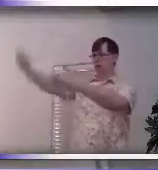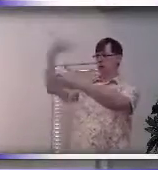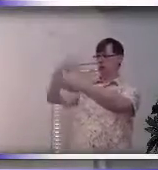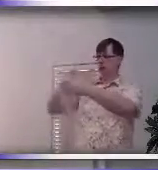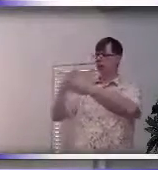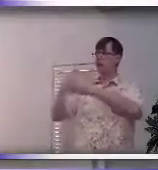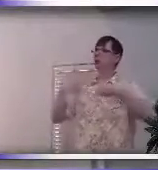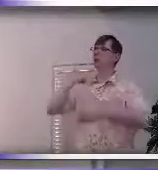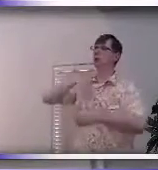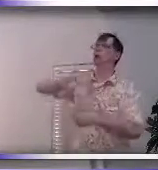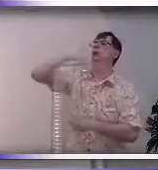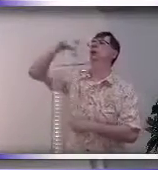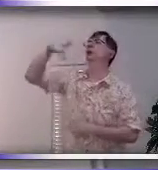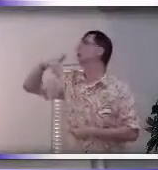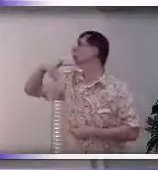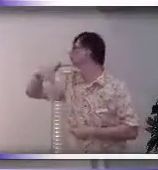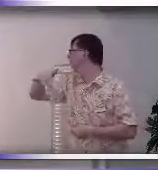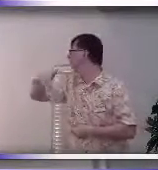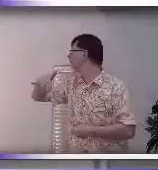our soul's